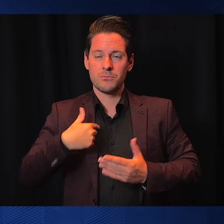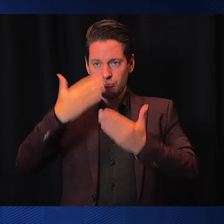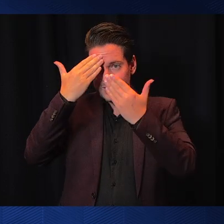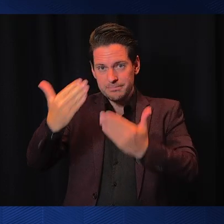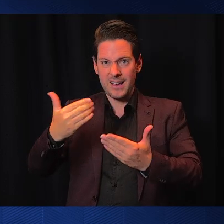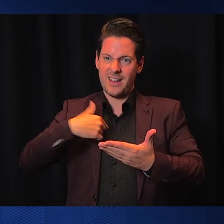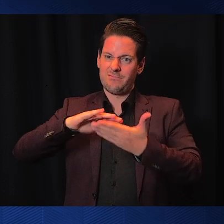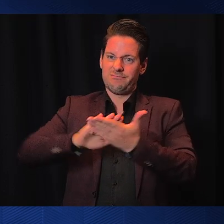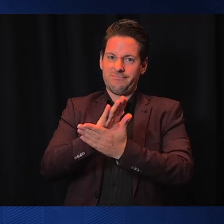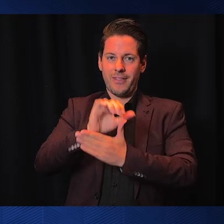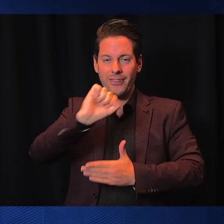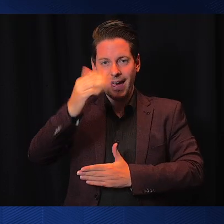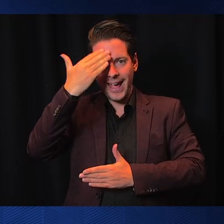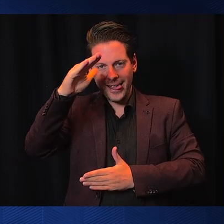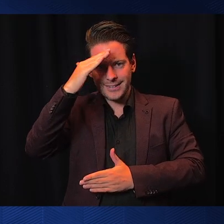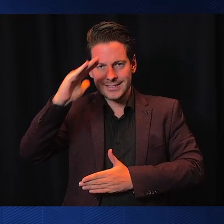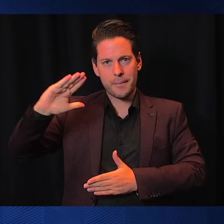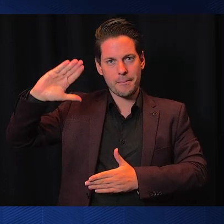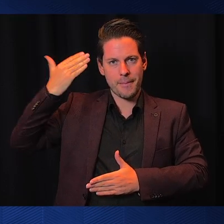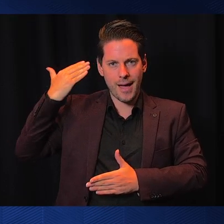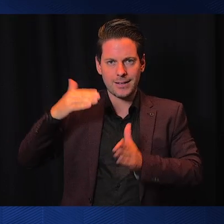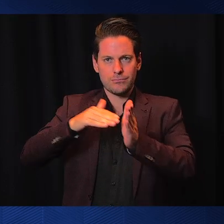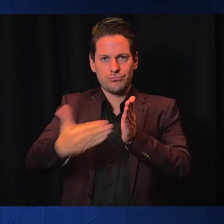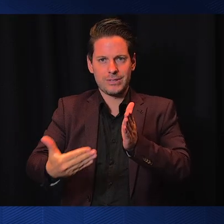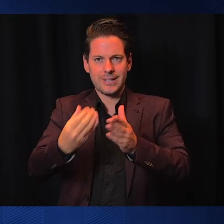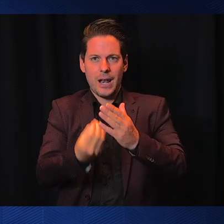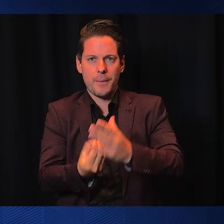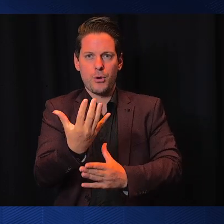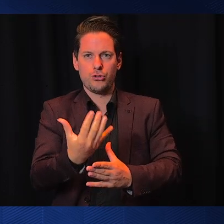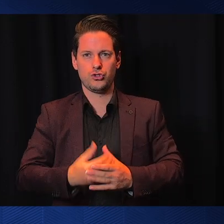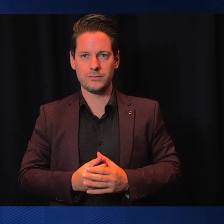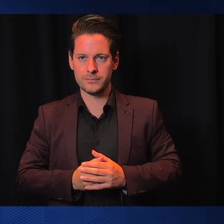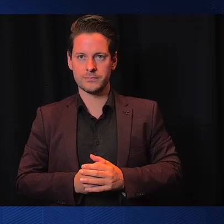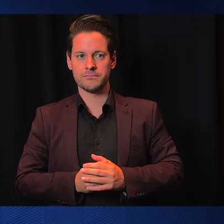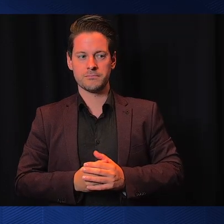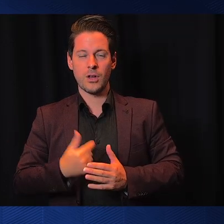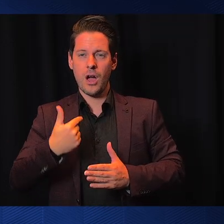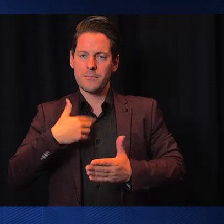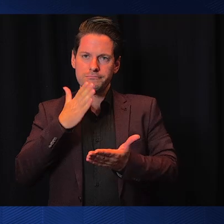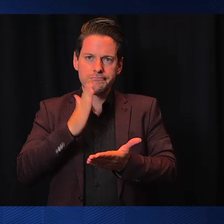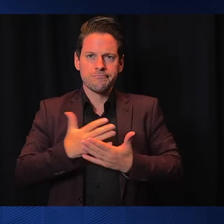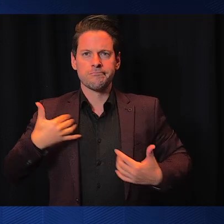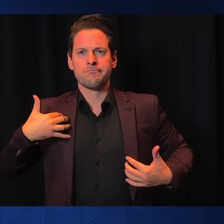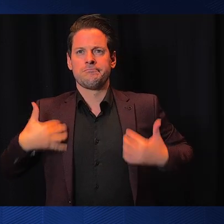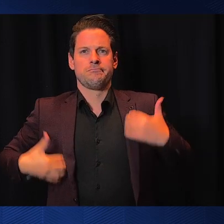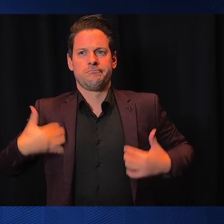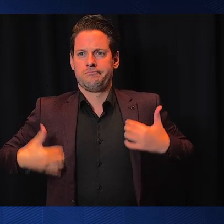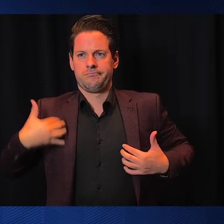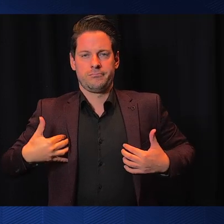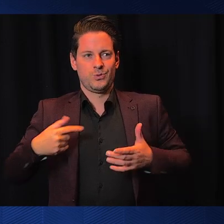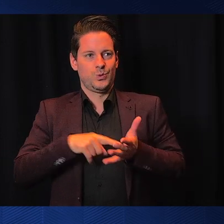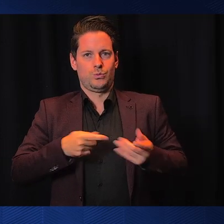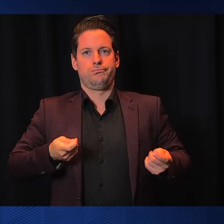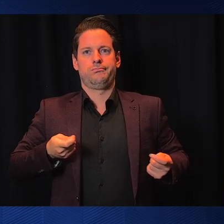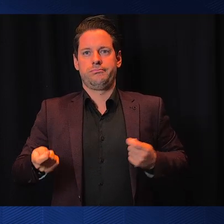gratitude to their elders past, present, and emerging. So I'm really excited to be hosting